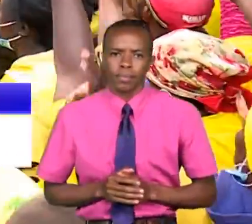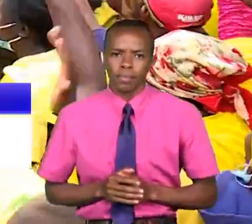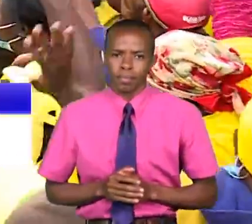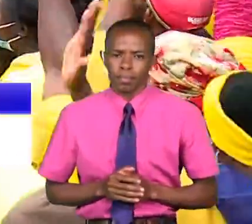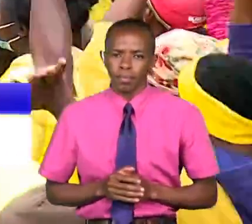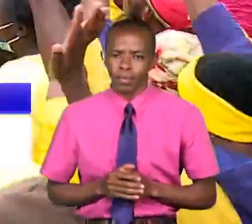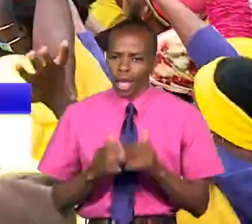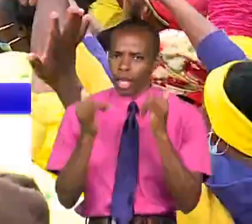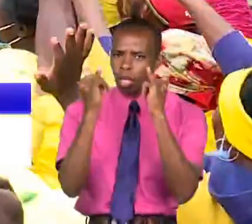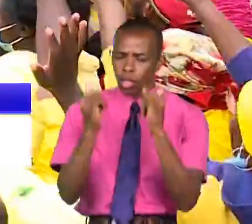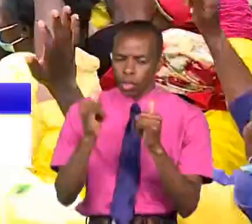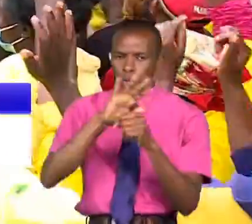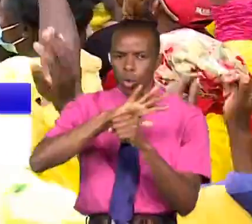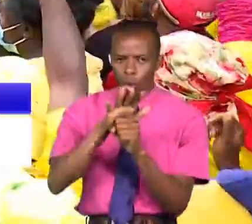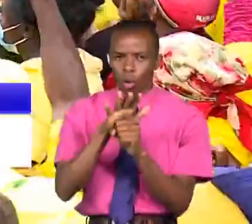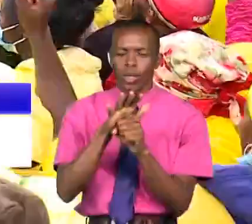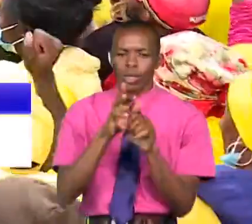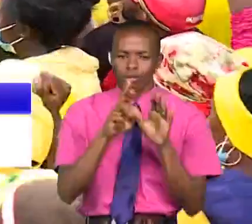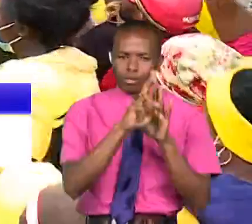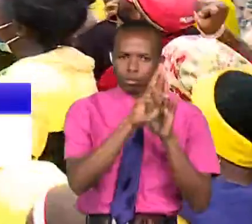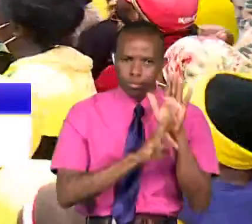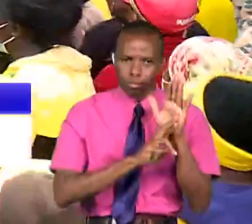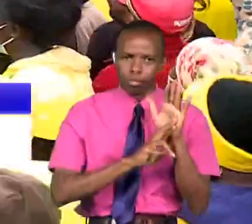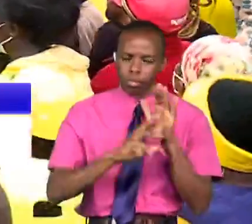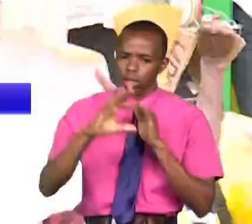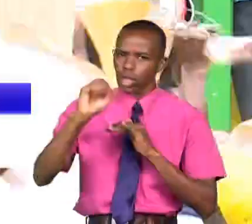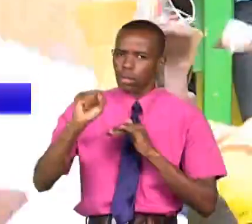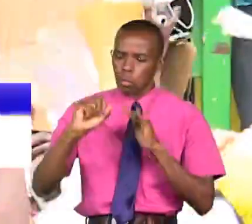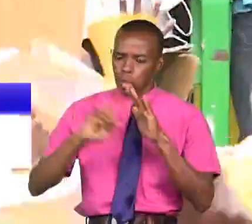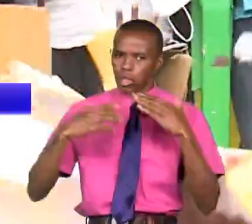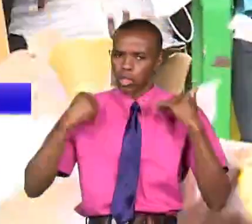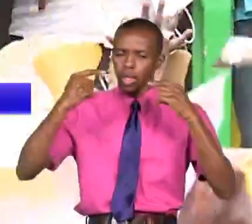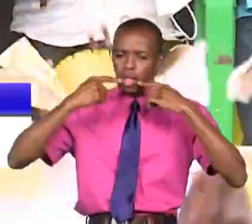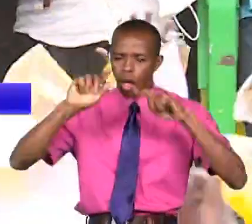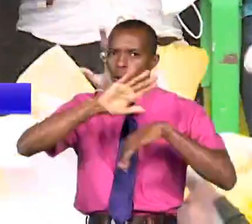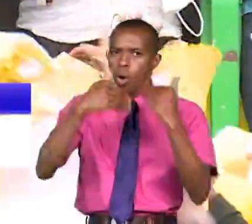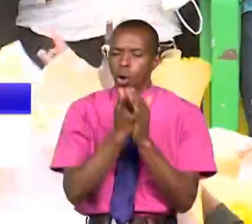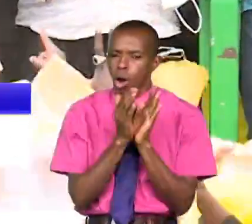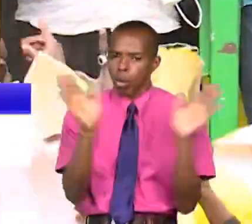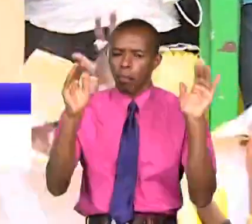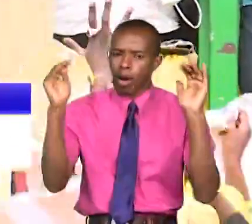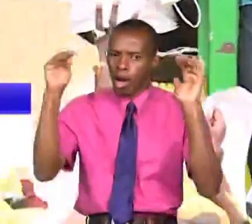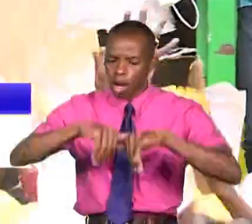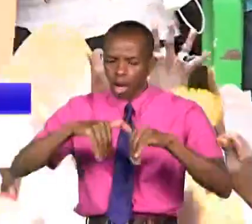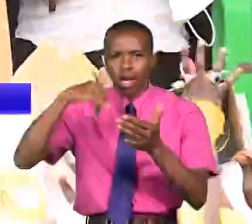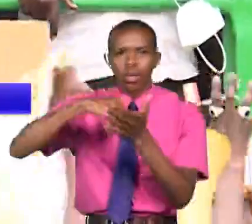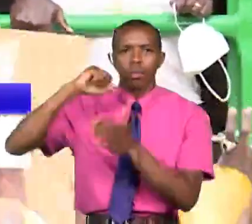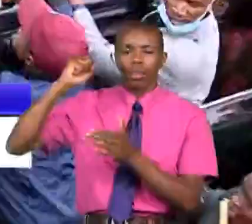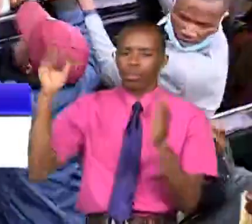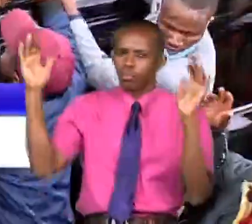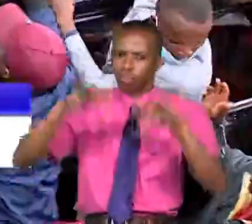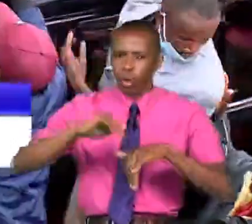In the new COVID-19 containment guidelines issued by the Minister of Health, all public gatherings, including political rallies,